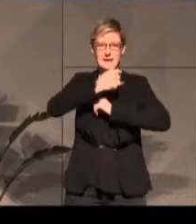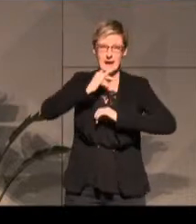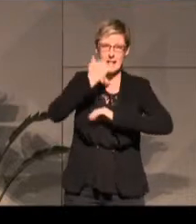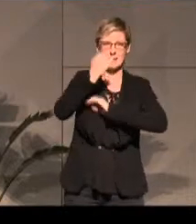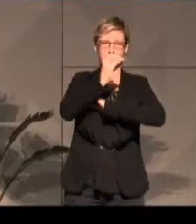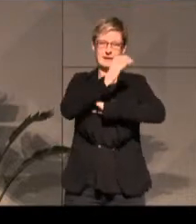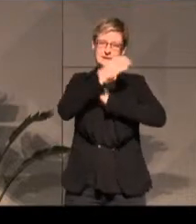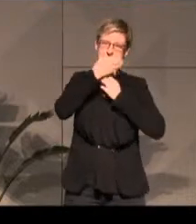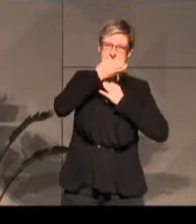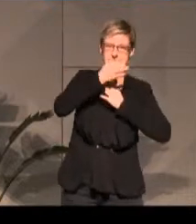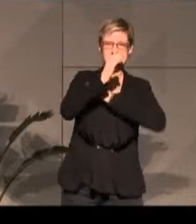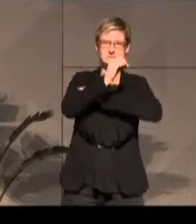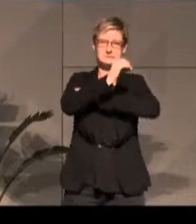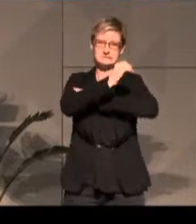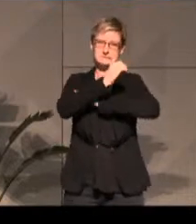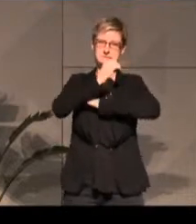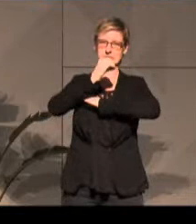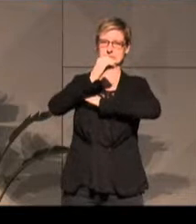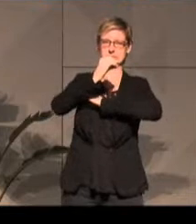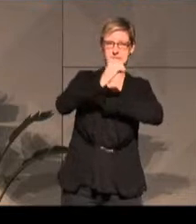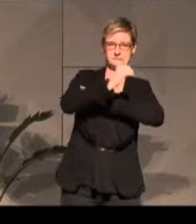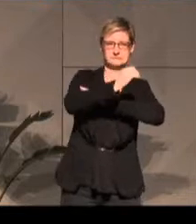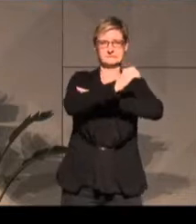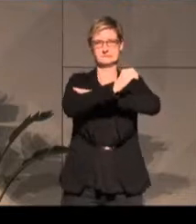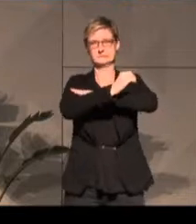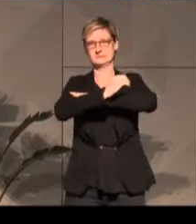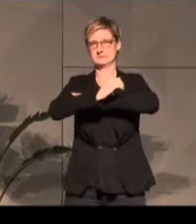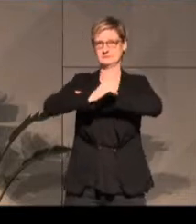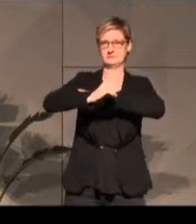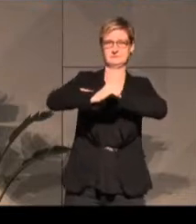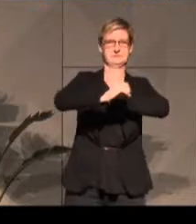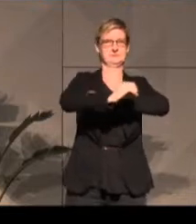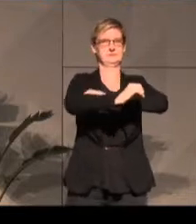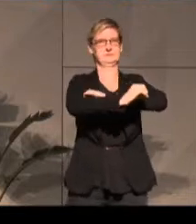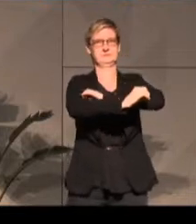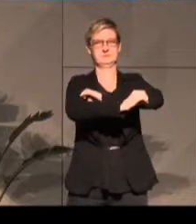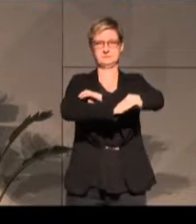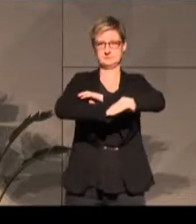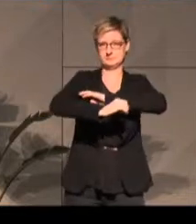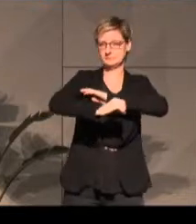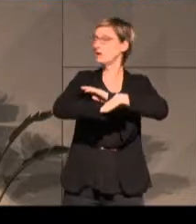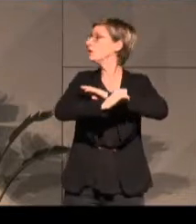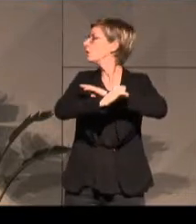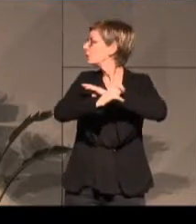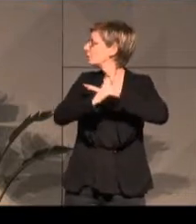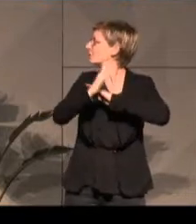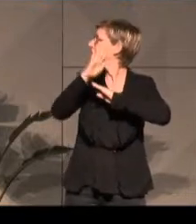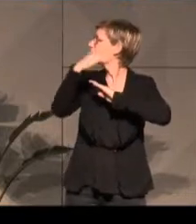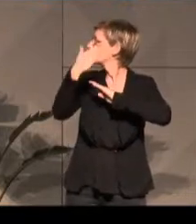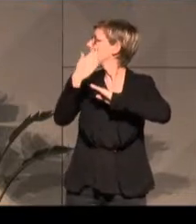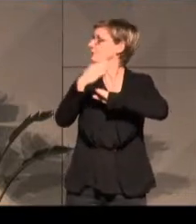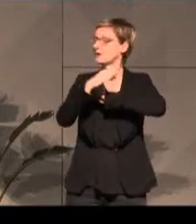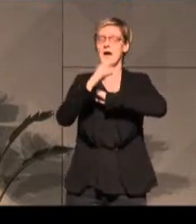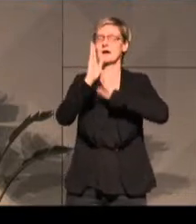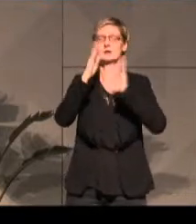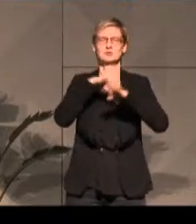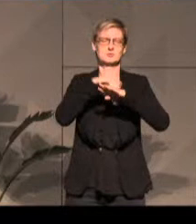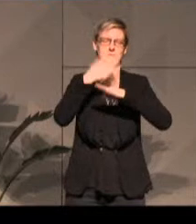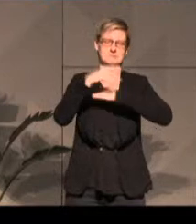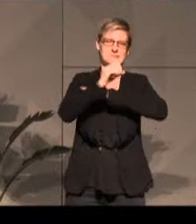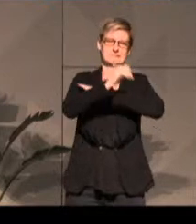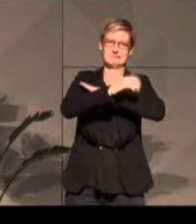is lower and lower, and the colors are increasingly intensive as the sun is setting.